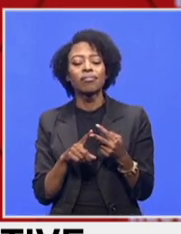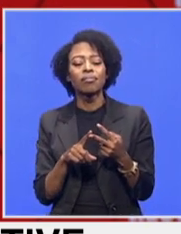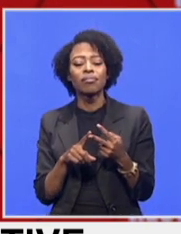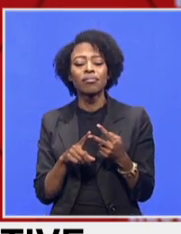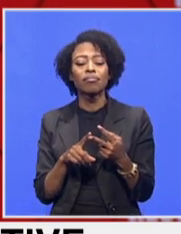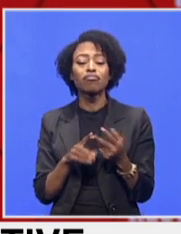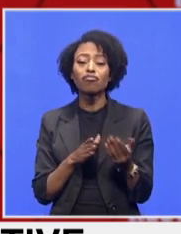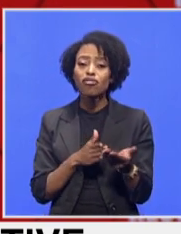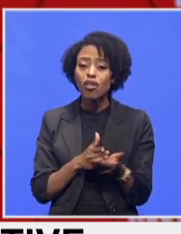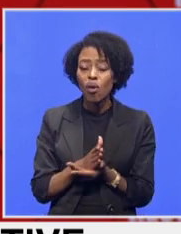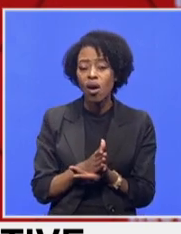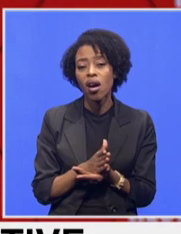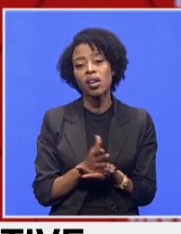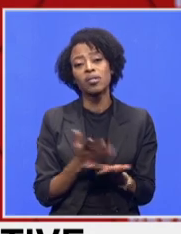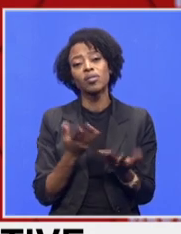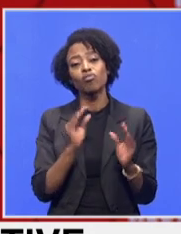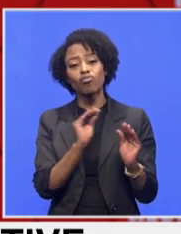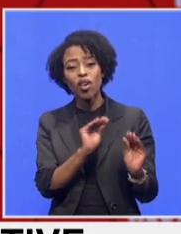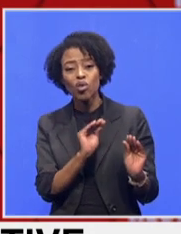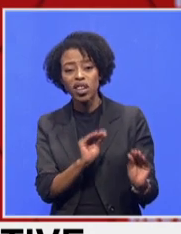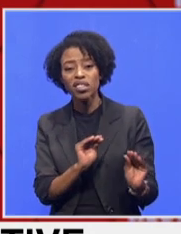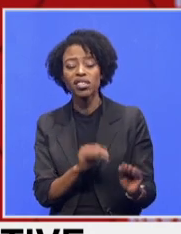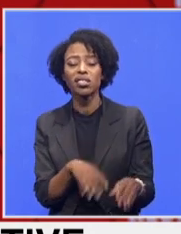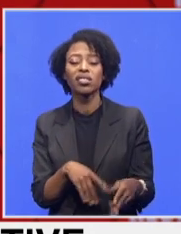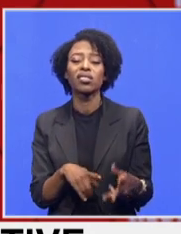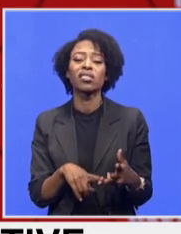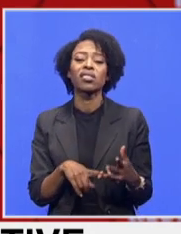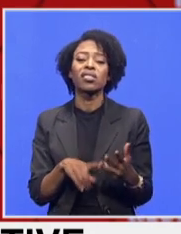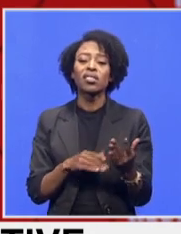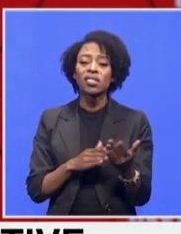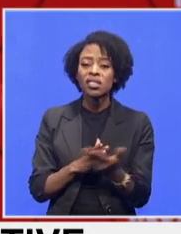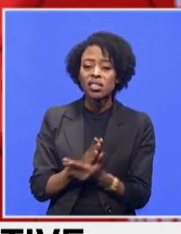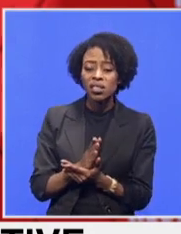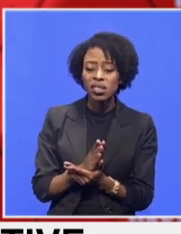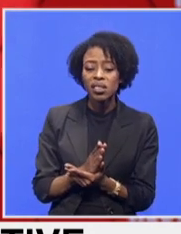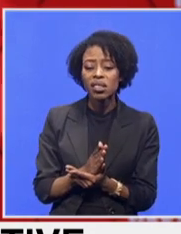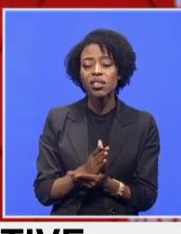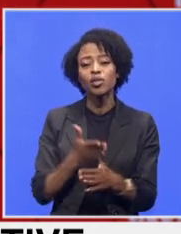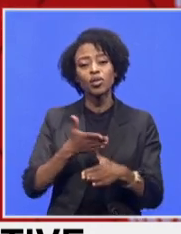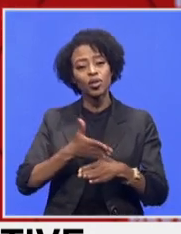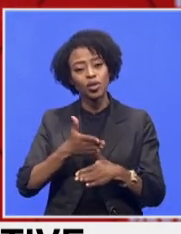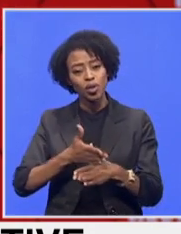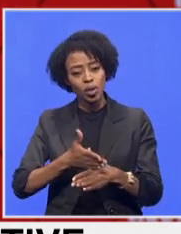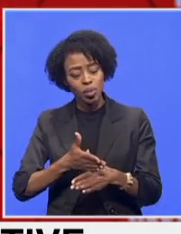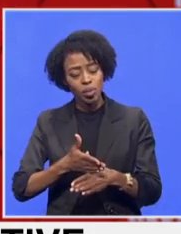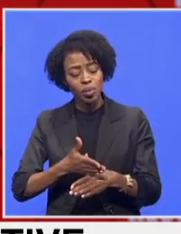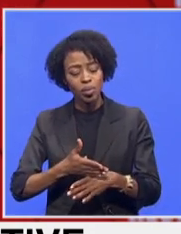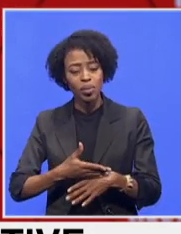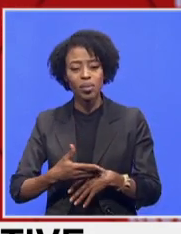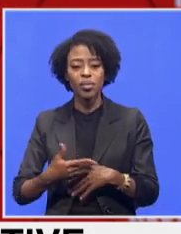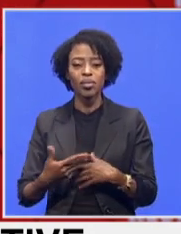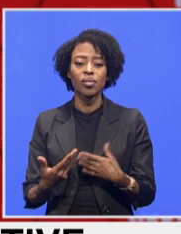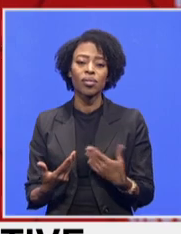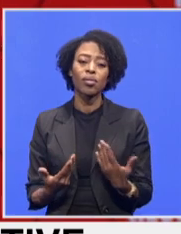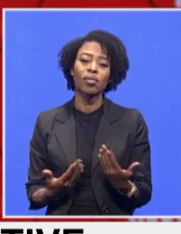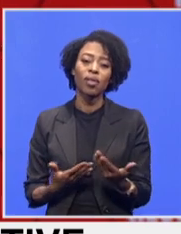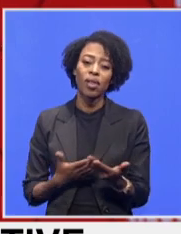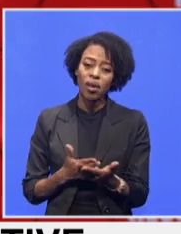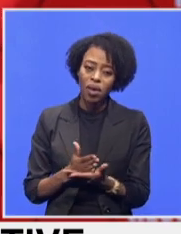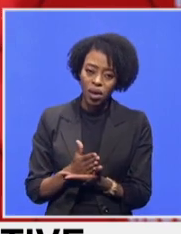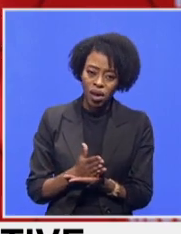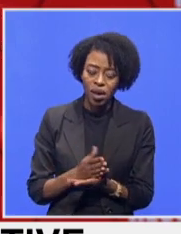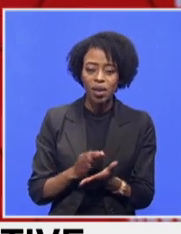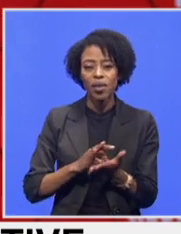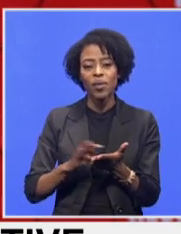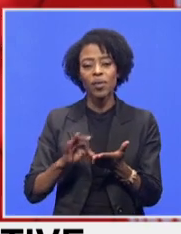the right to education, the right to a job, the right to